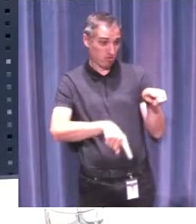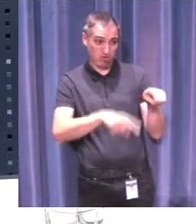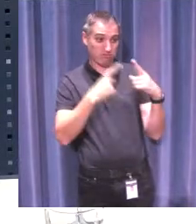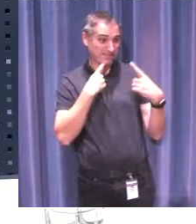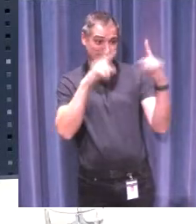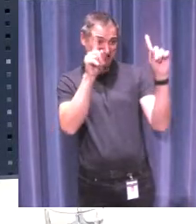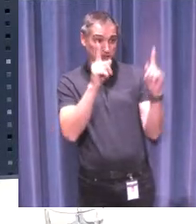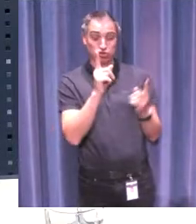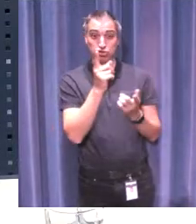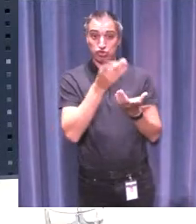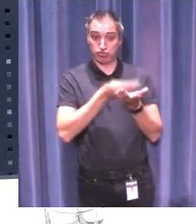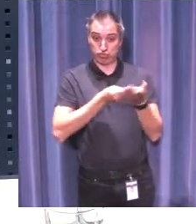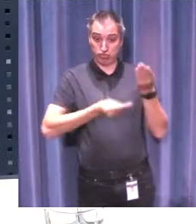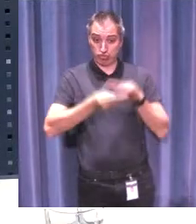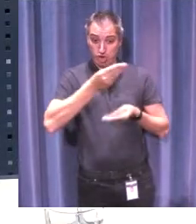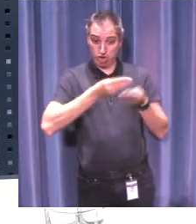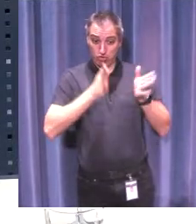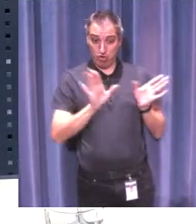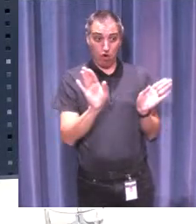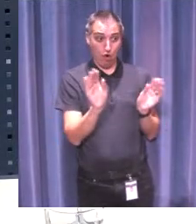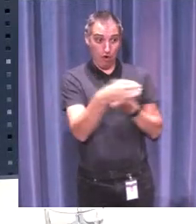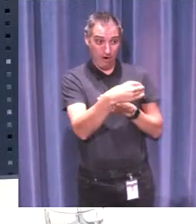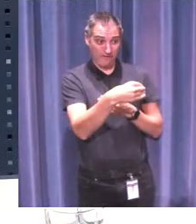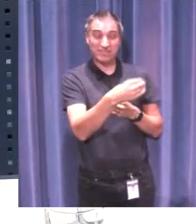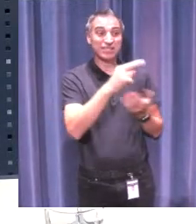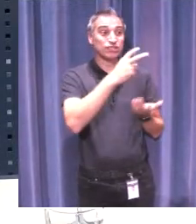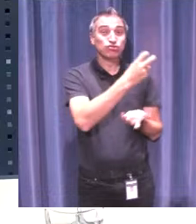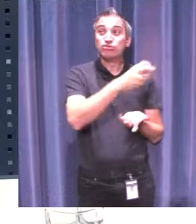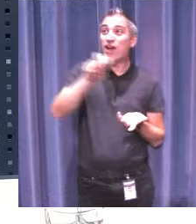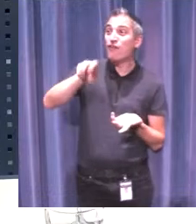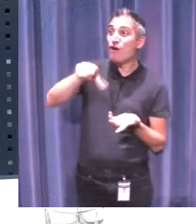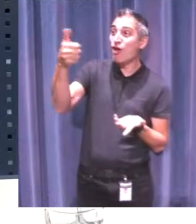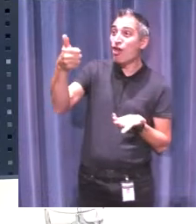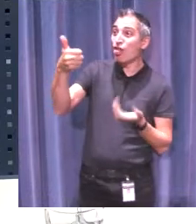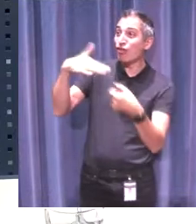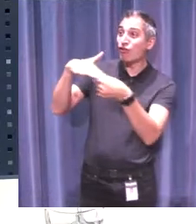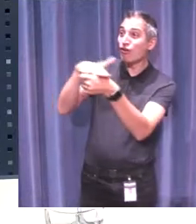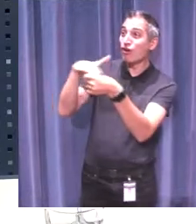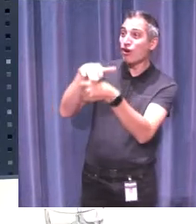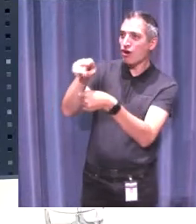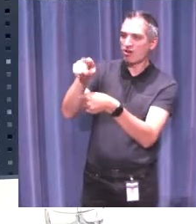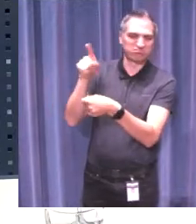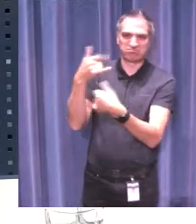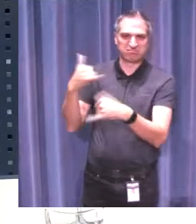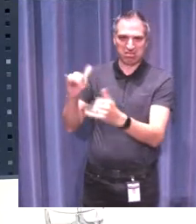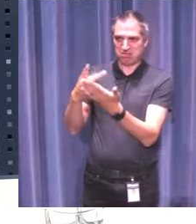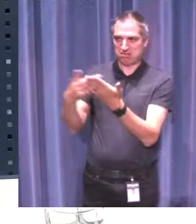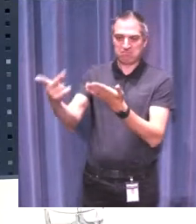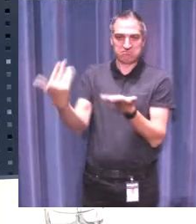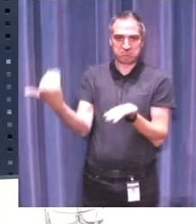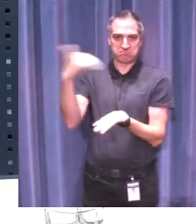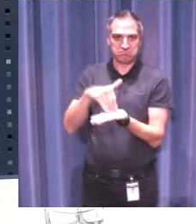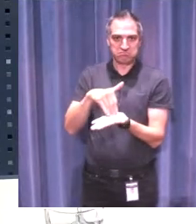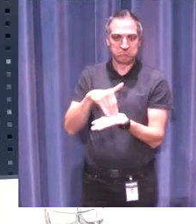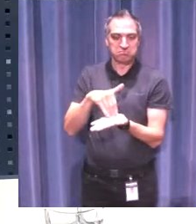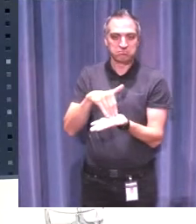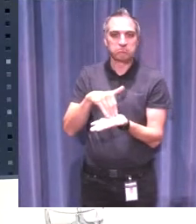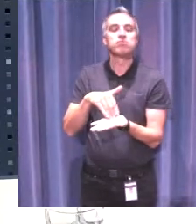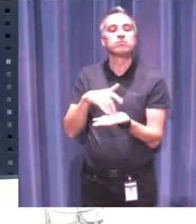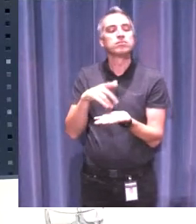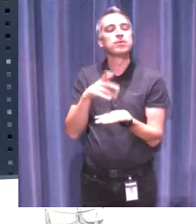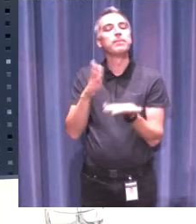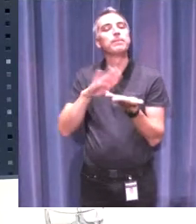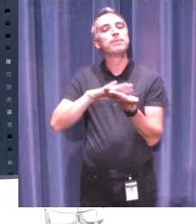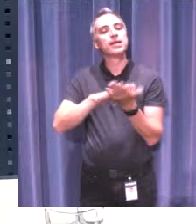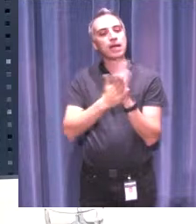Office, that would carry over into other areas. And at that point, it became a